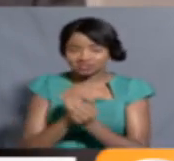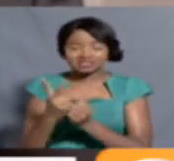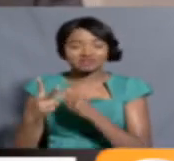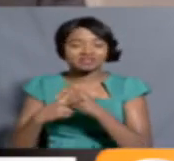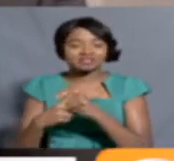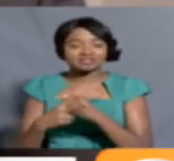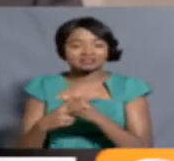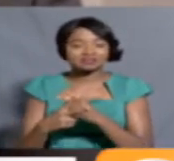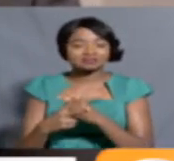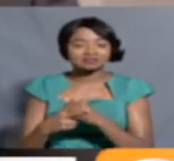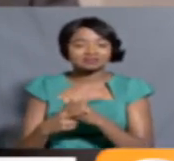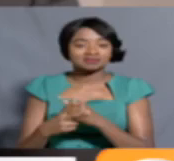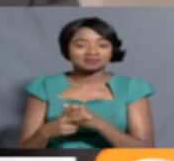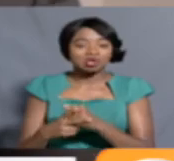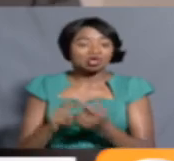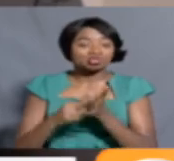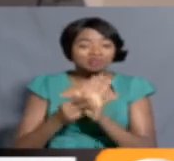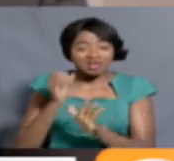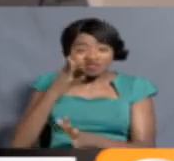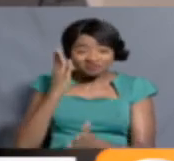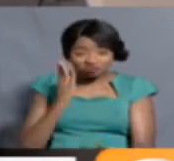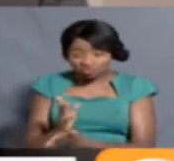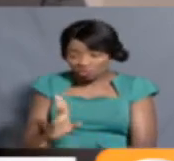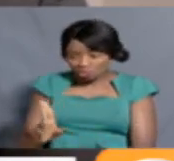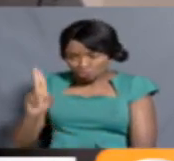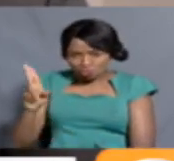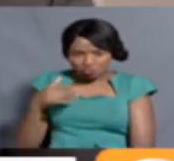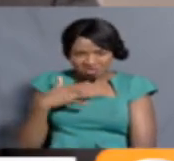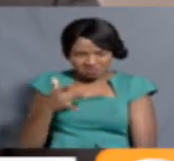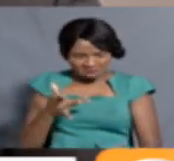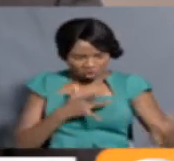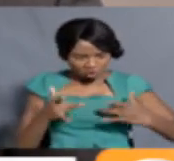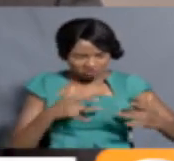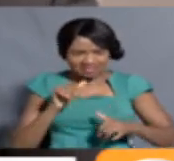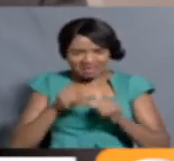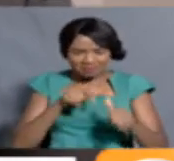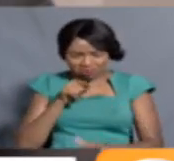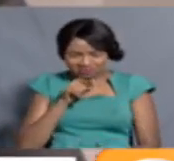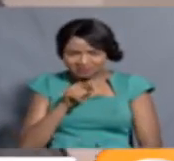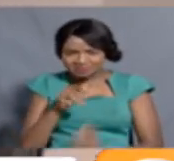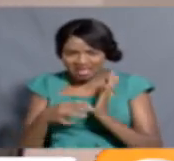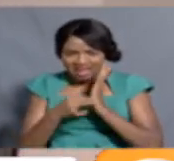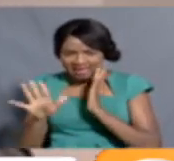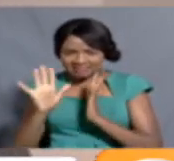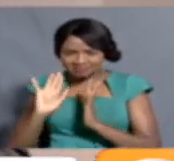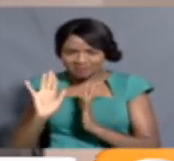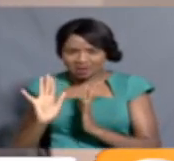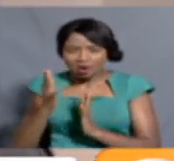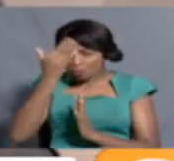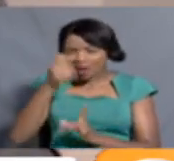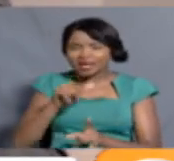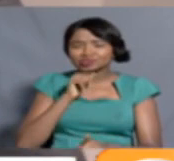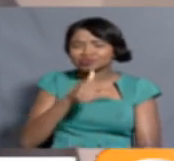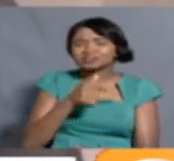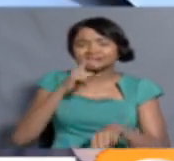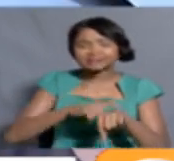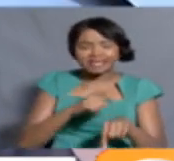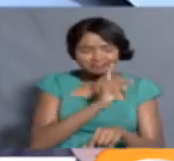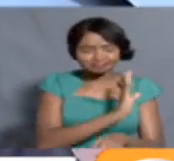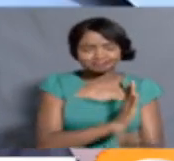legacy and doing some work, why wasn't there concern there about the politicking and the development?